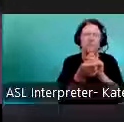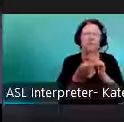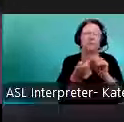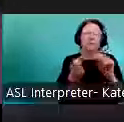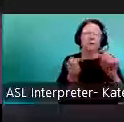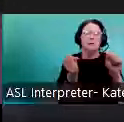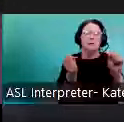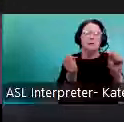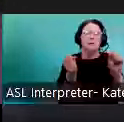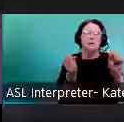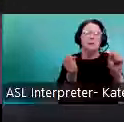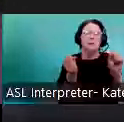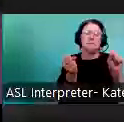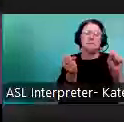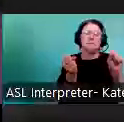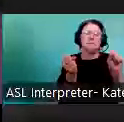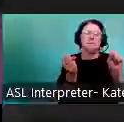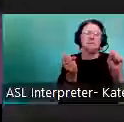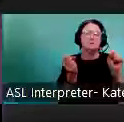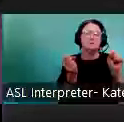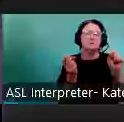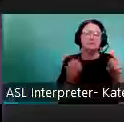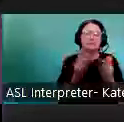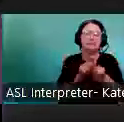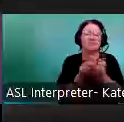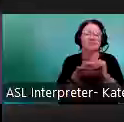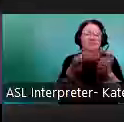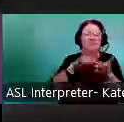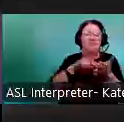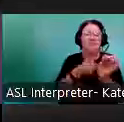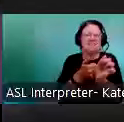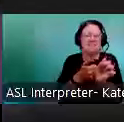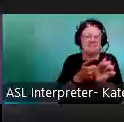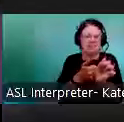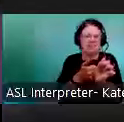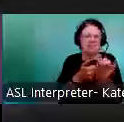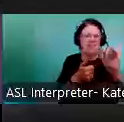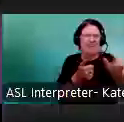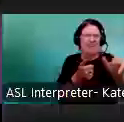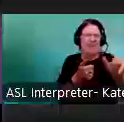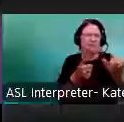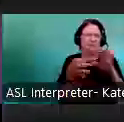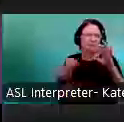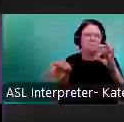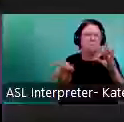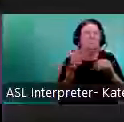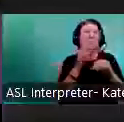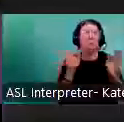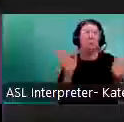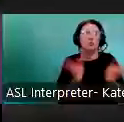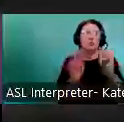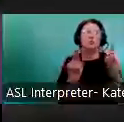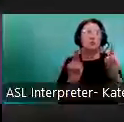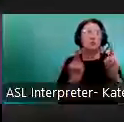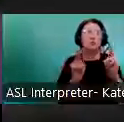does change the intention behind that. So we really encourage people to do